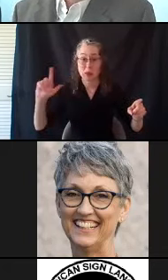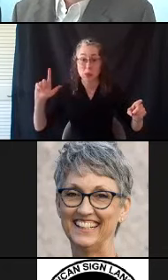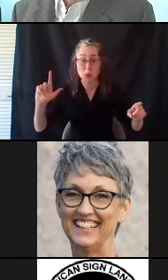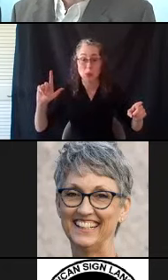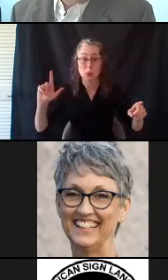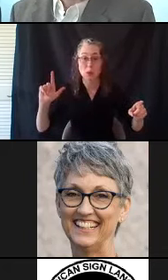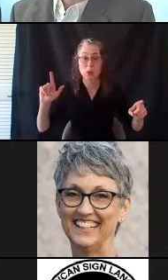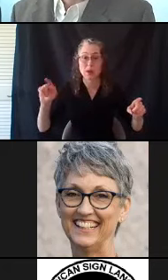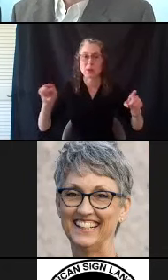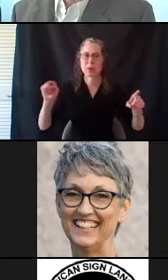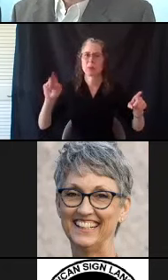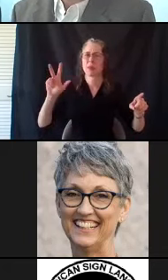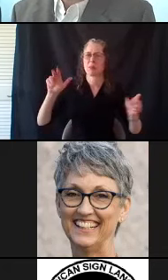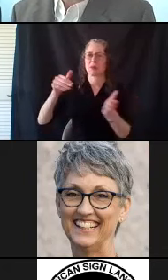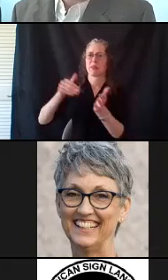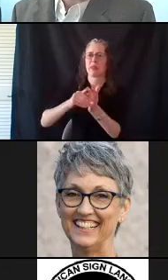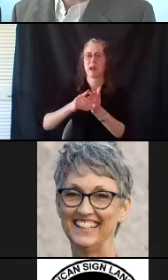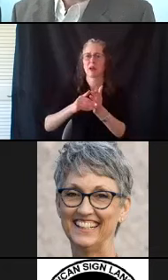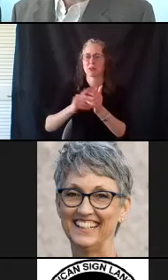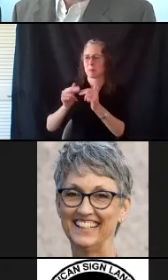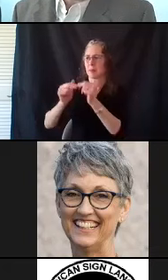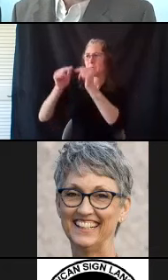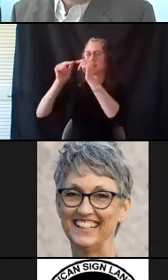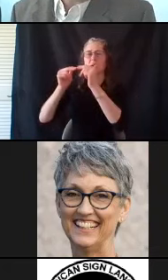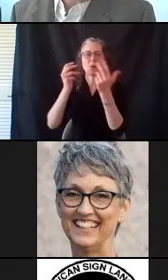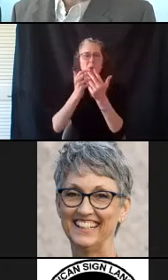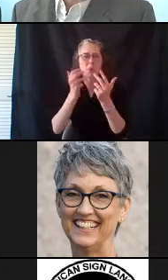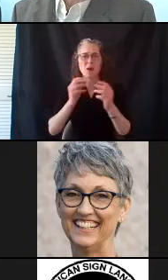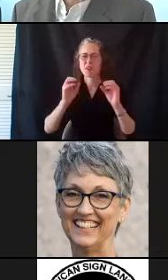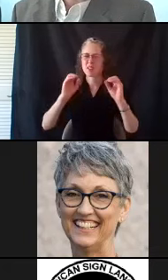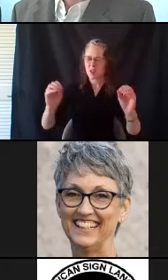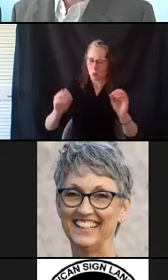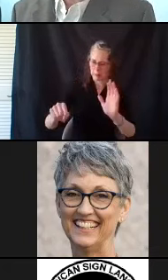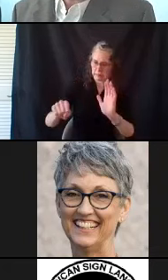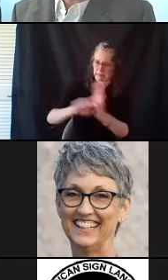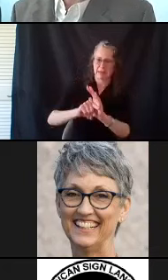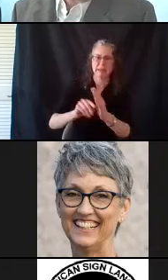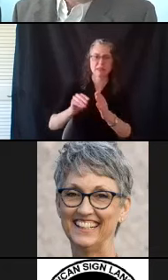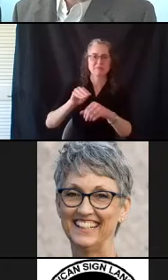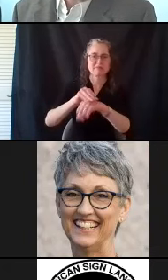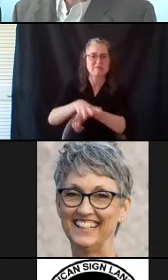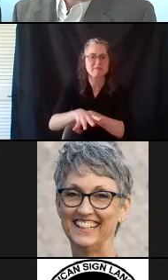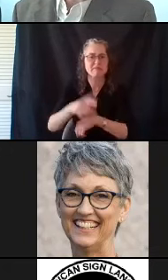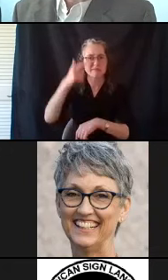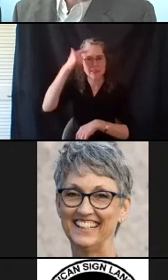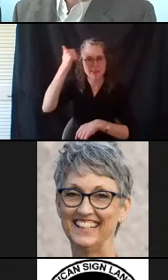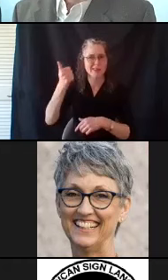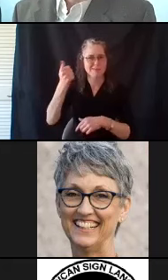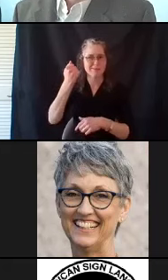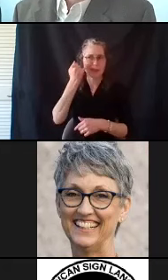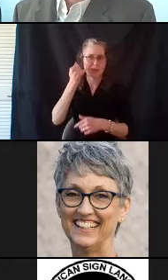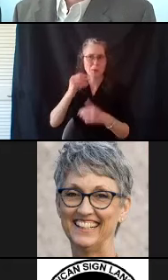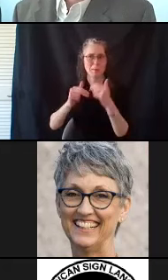construction-wise, they can be accomplished without negative intended consequences. So throw myth number 2 out the window.